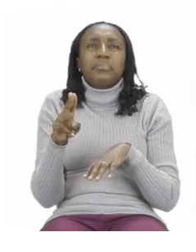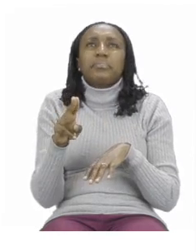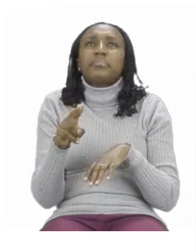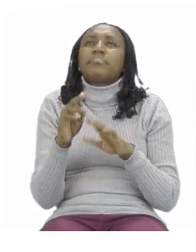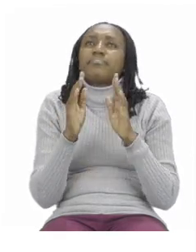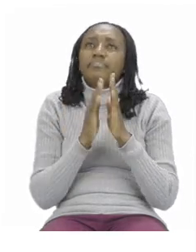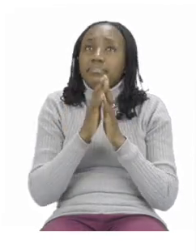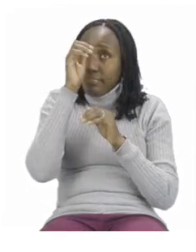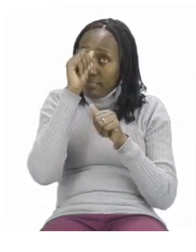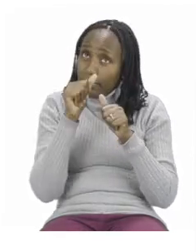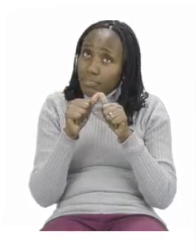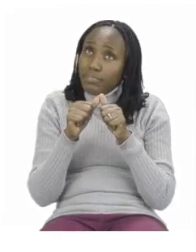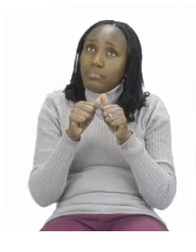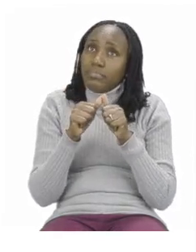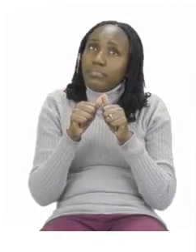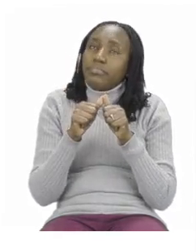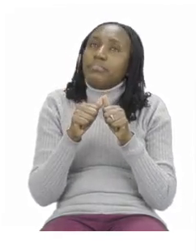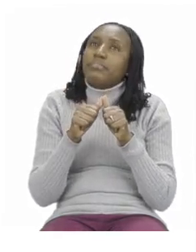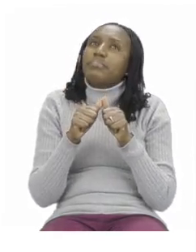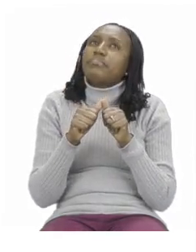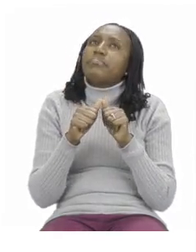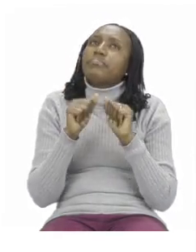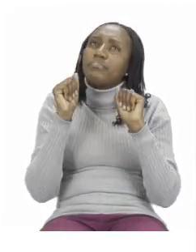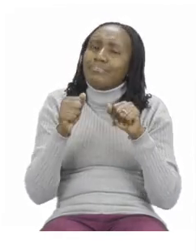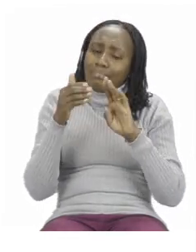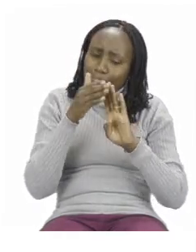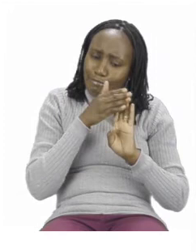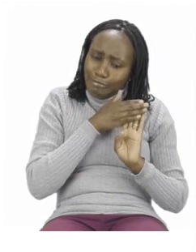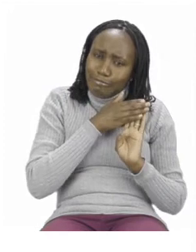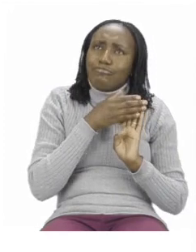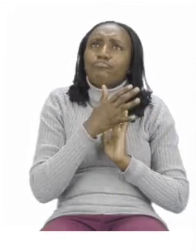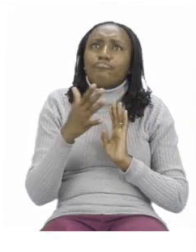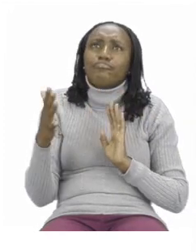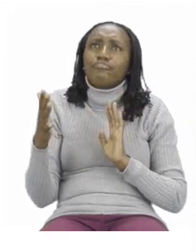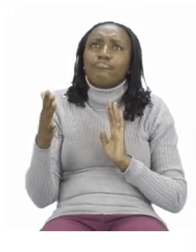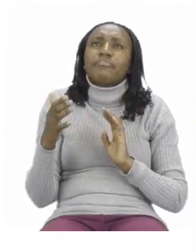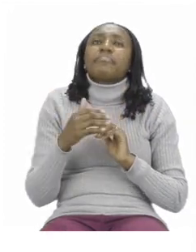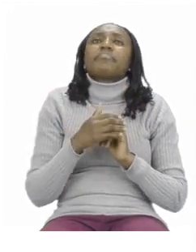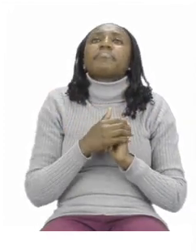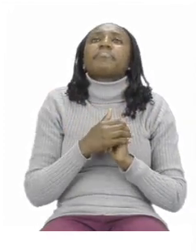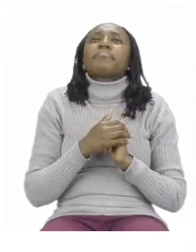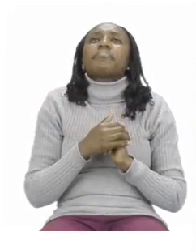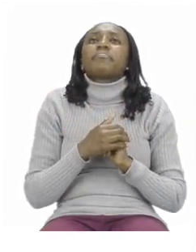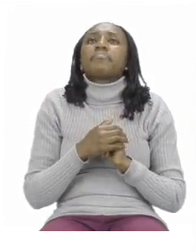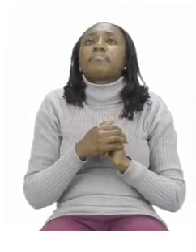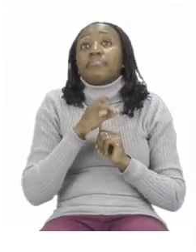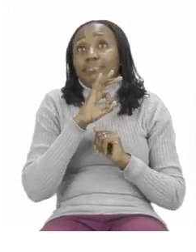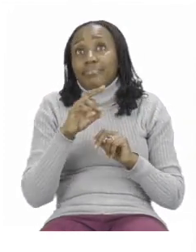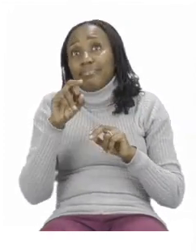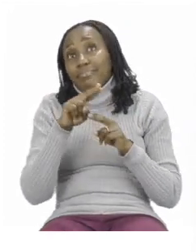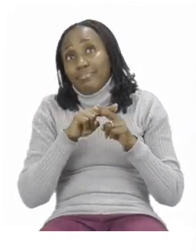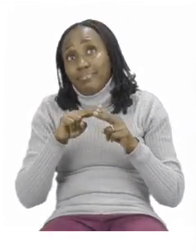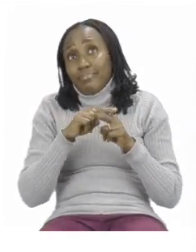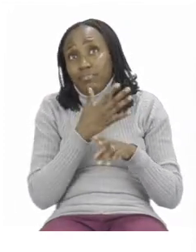to make sure that we save water. So if we use water